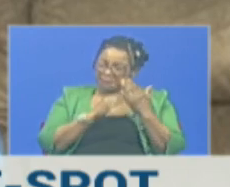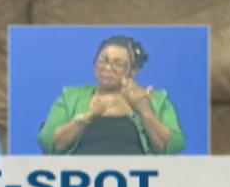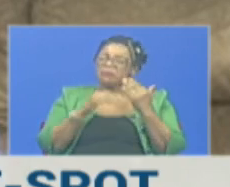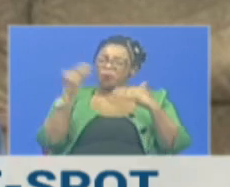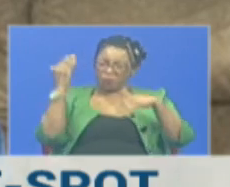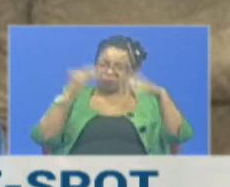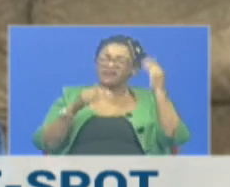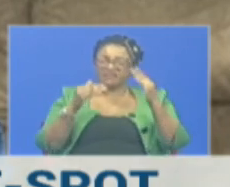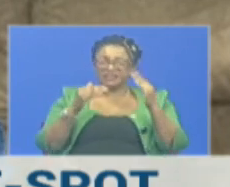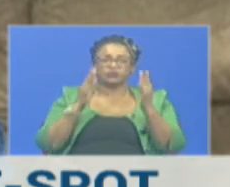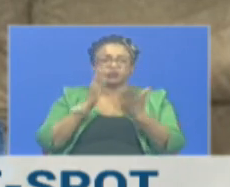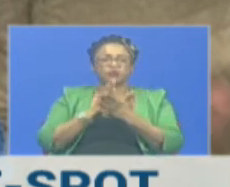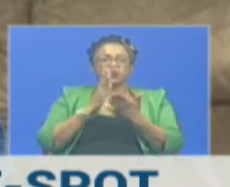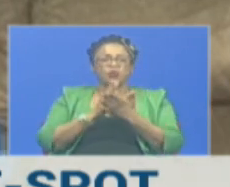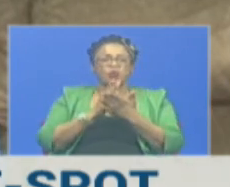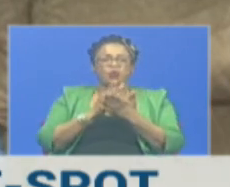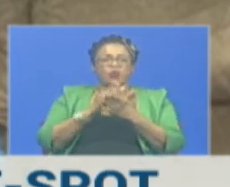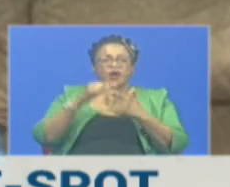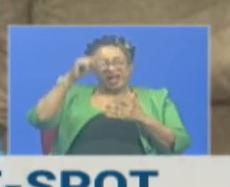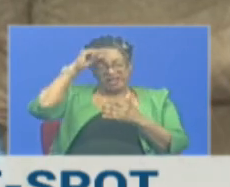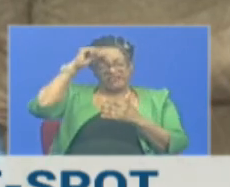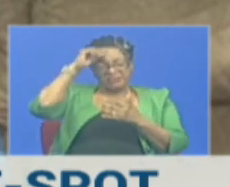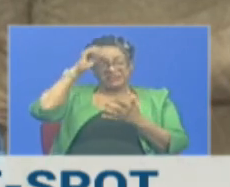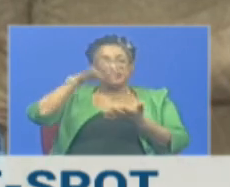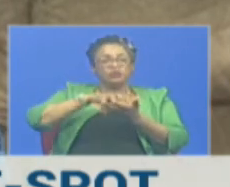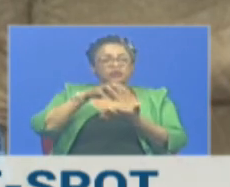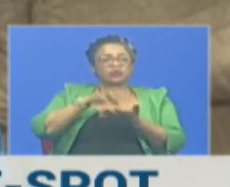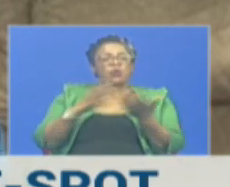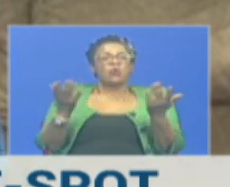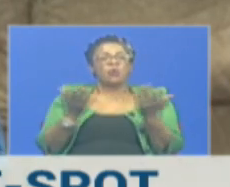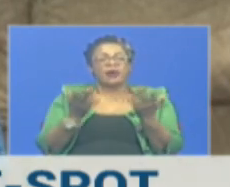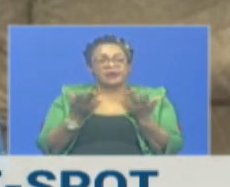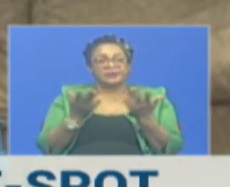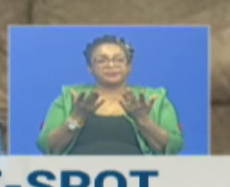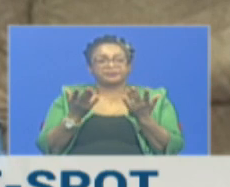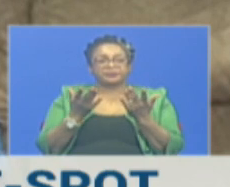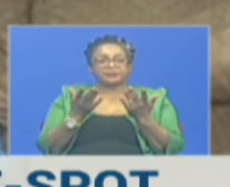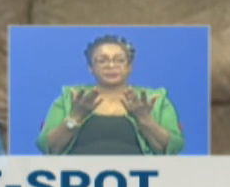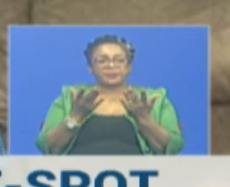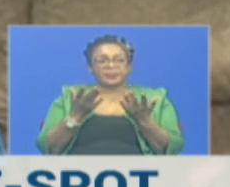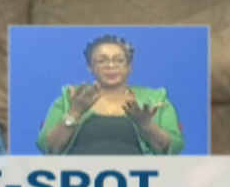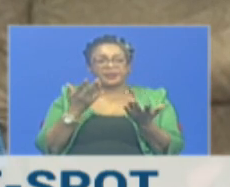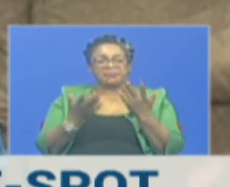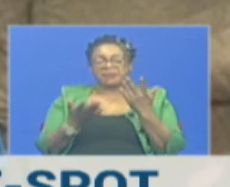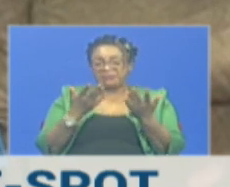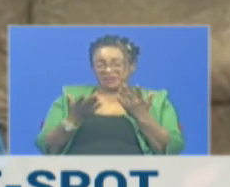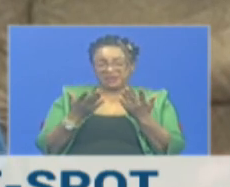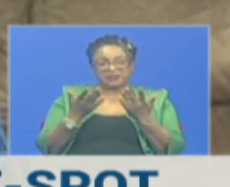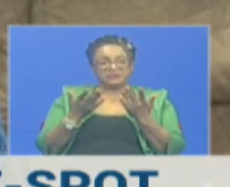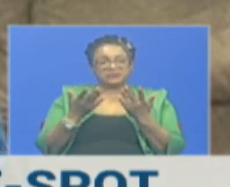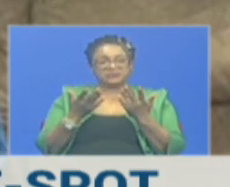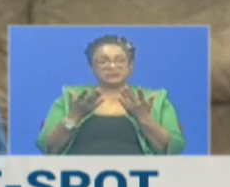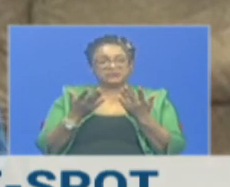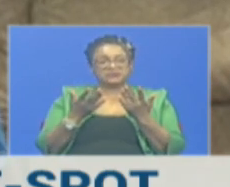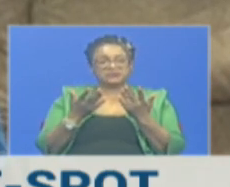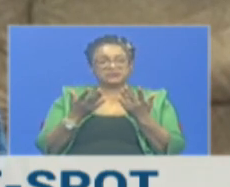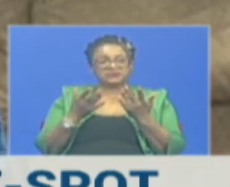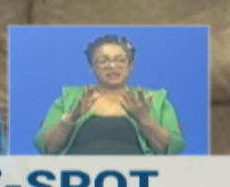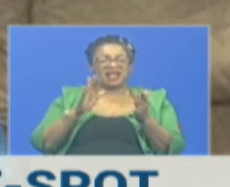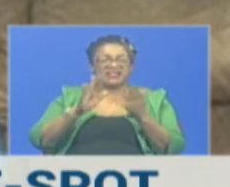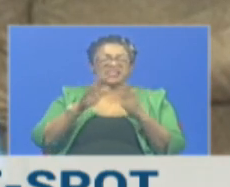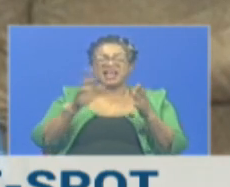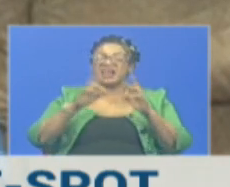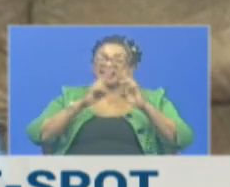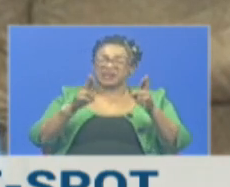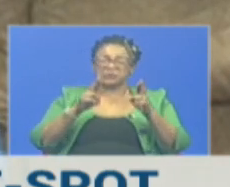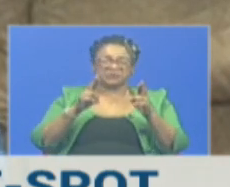The government is, for example, is in a situation where their records, for example, are highly, analog, for lack of a better term,